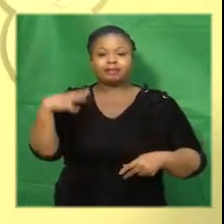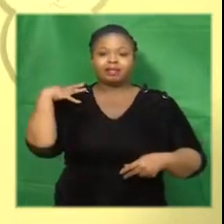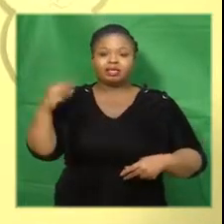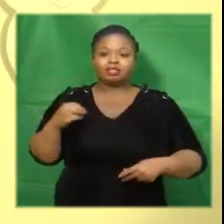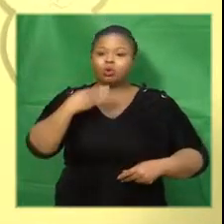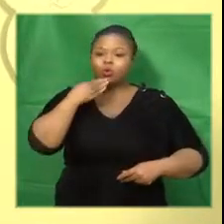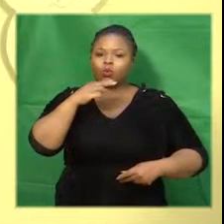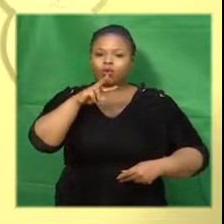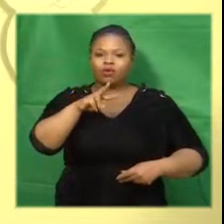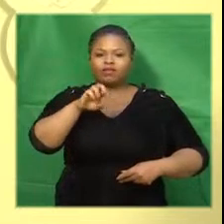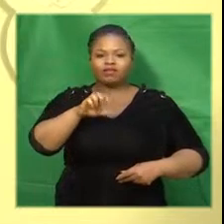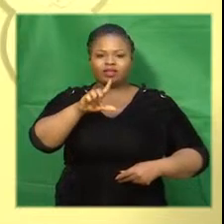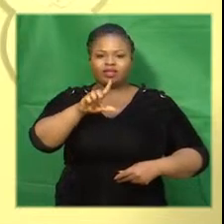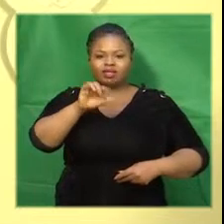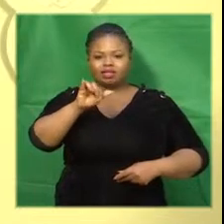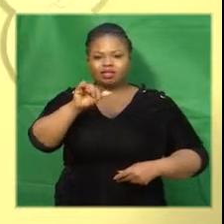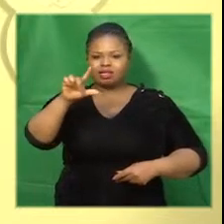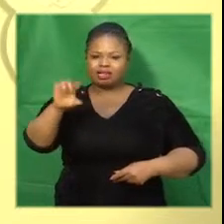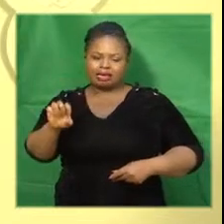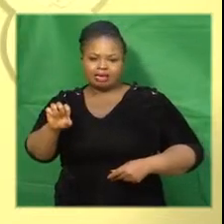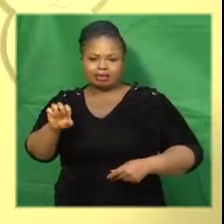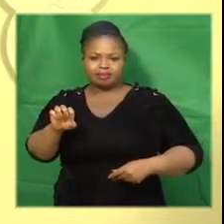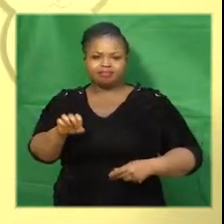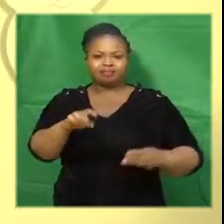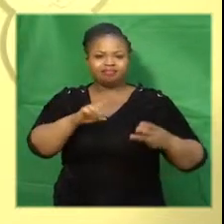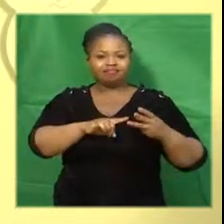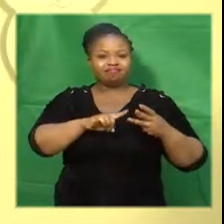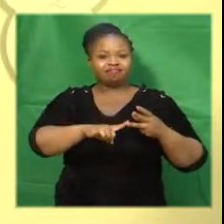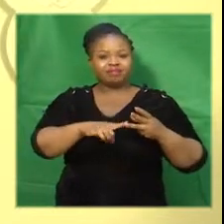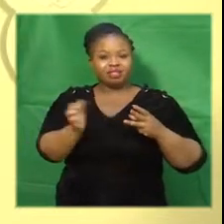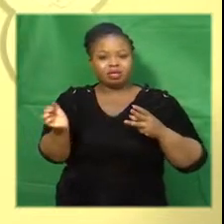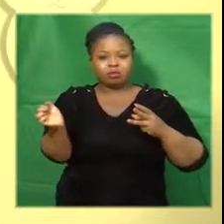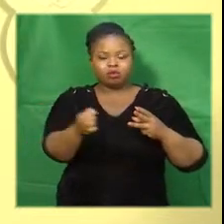Hlongwa, and the appointment of former